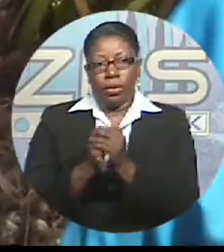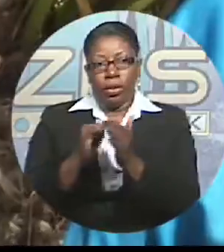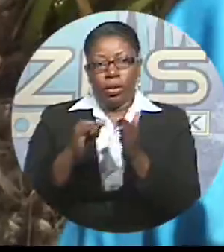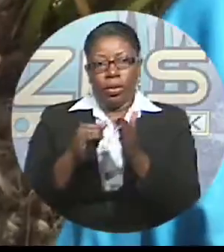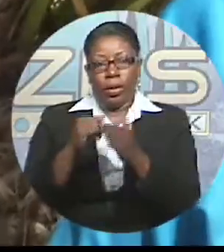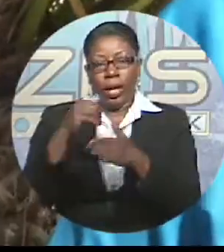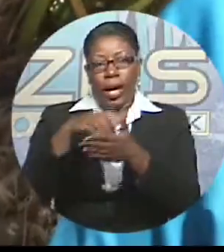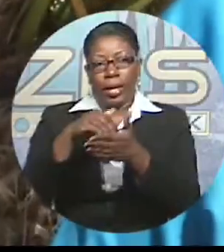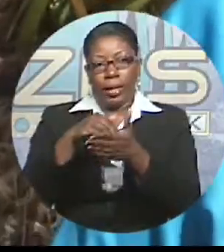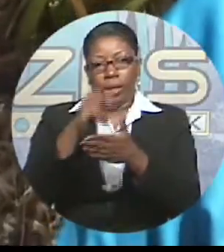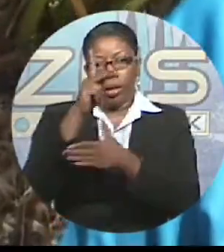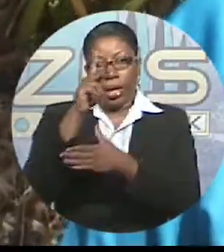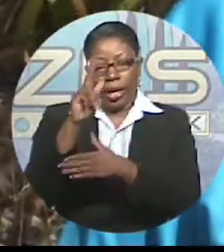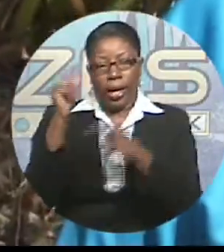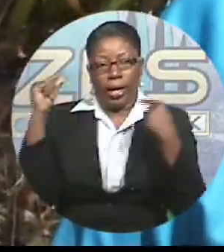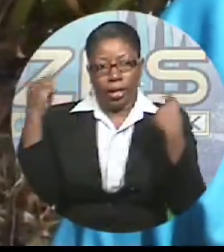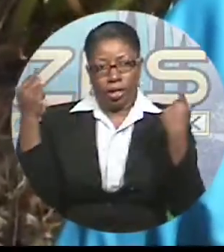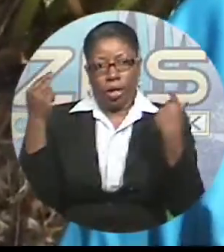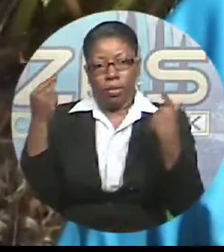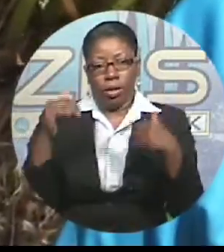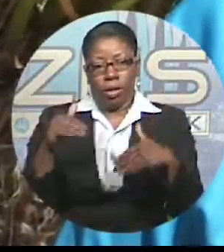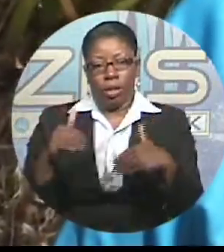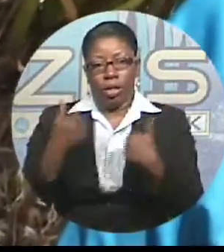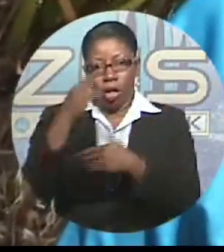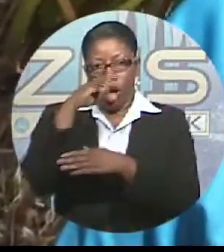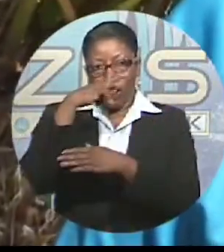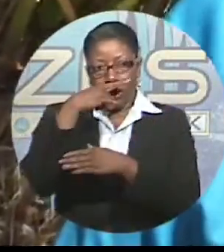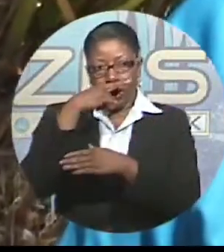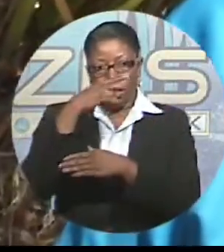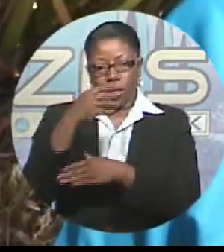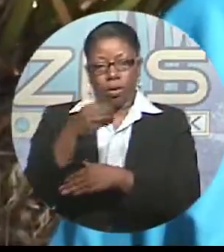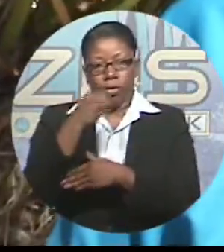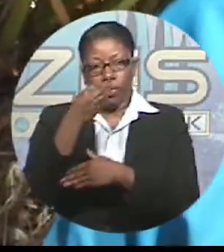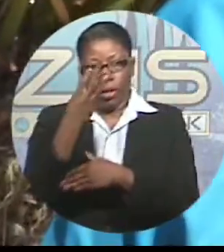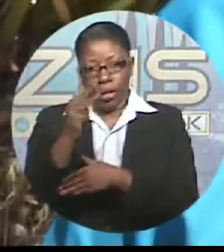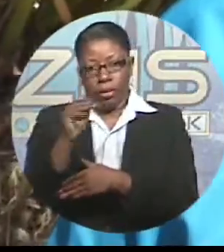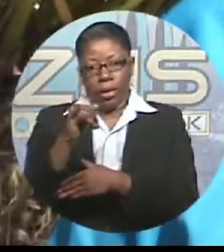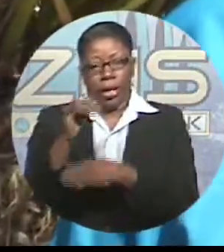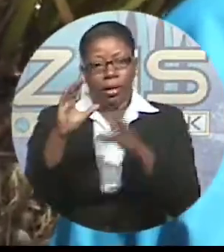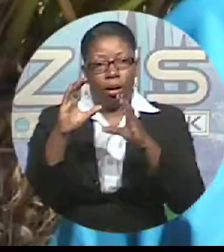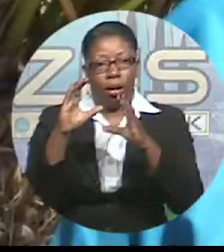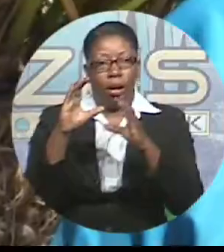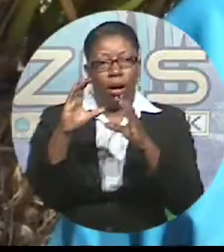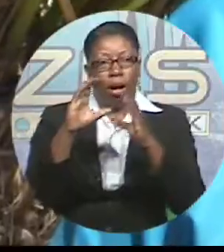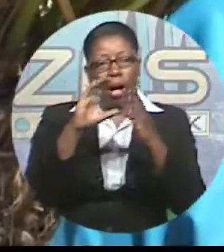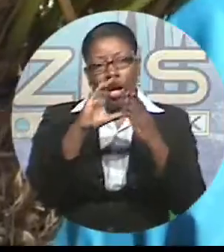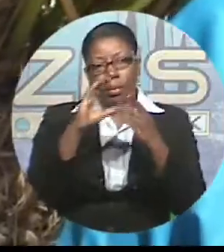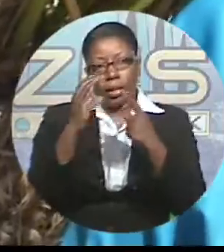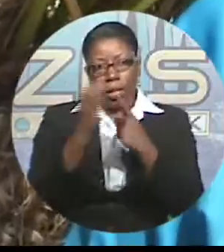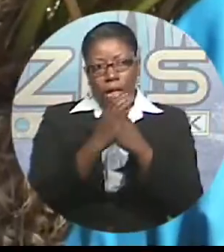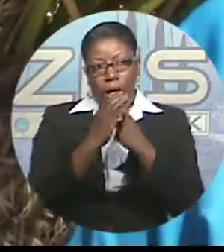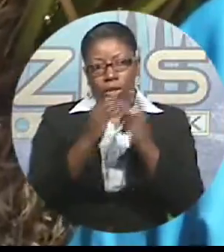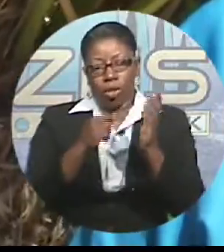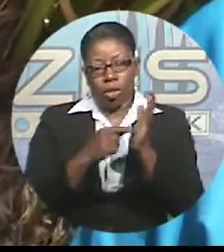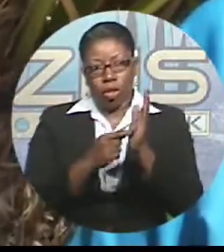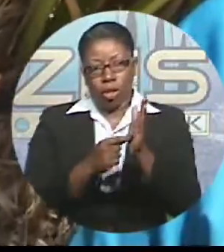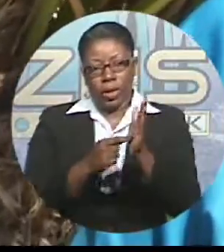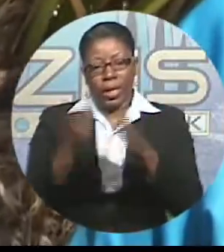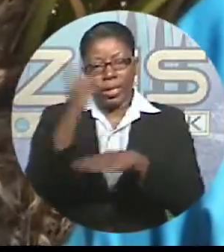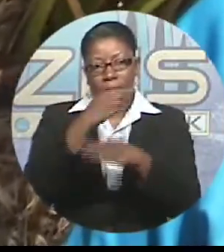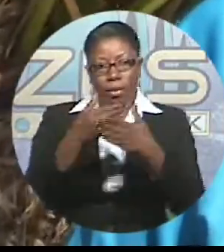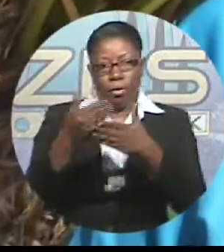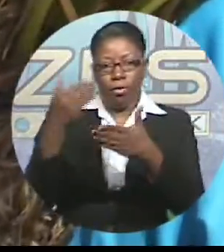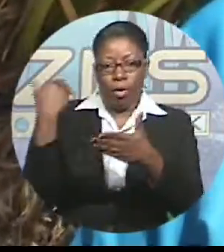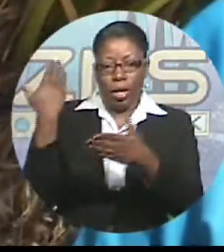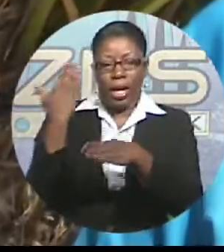gym, particularly for the young kids. We fed them, and then there was a culture show by Henry Higgins and Ann Higgins. And the day before,